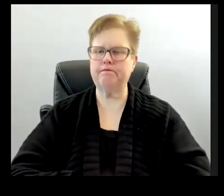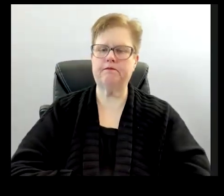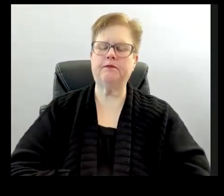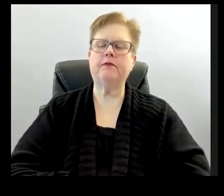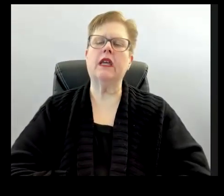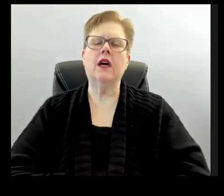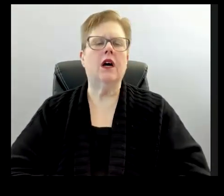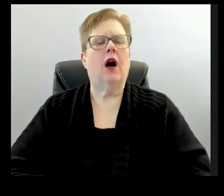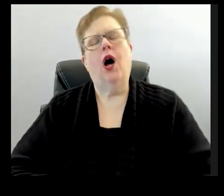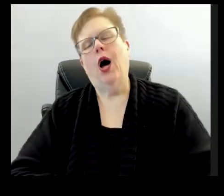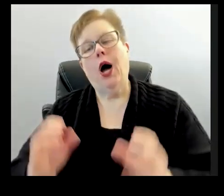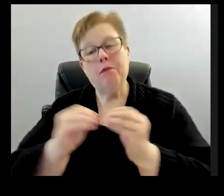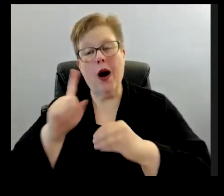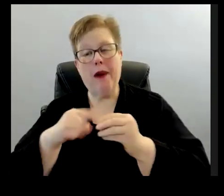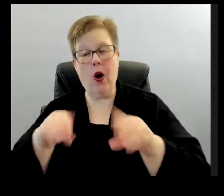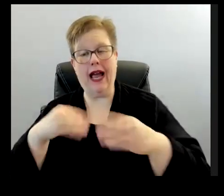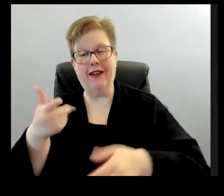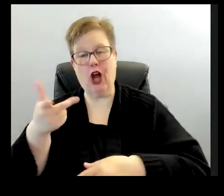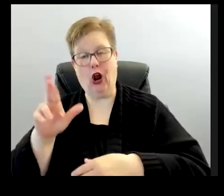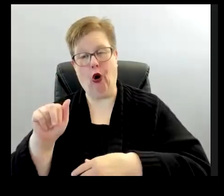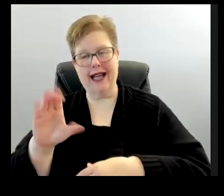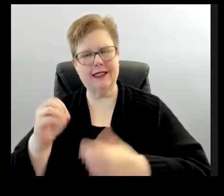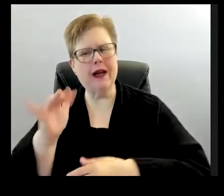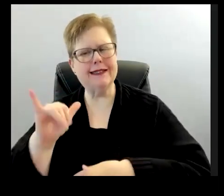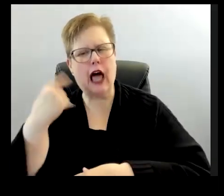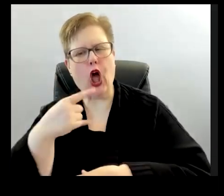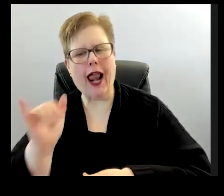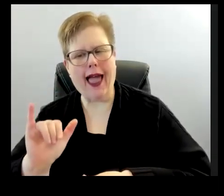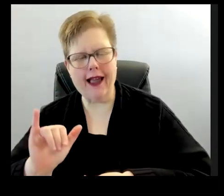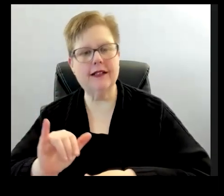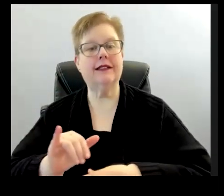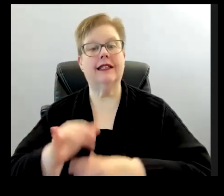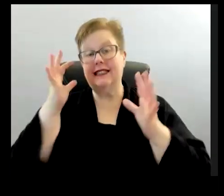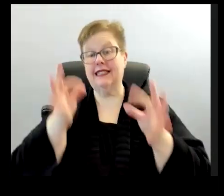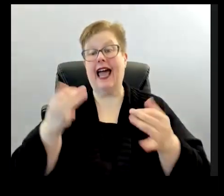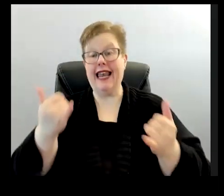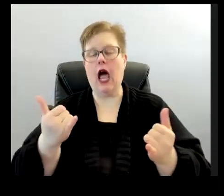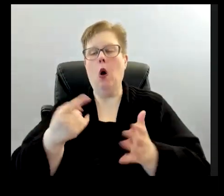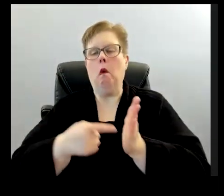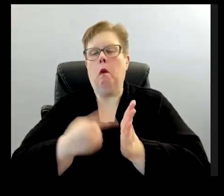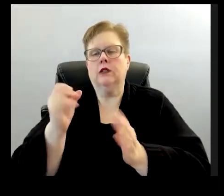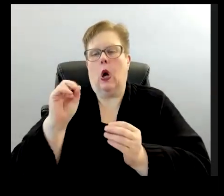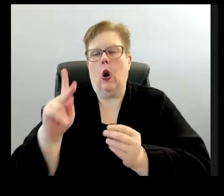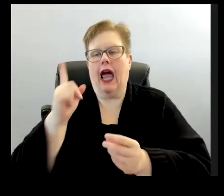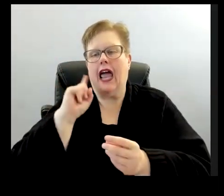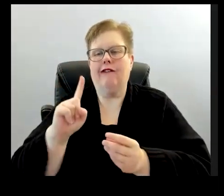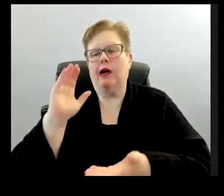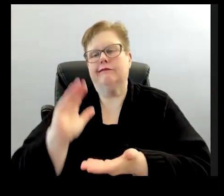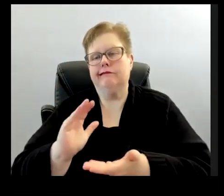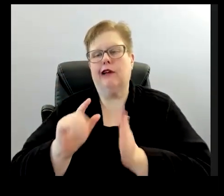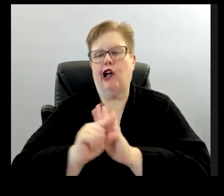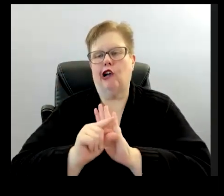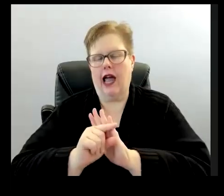And so more about giving grace. What does grace look like? Again, deciding now that a lower grade is okay this term. Planning